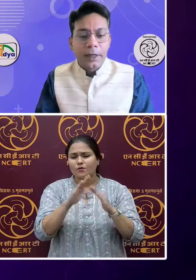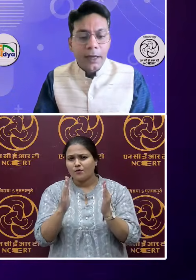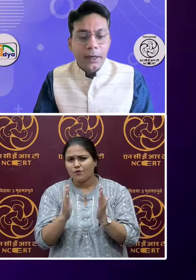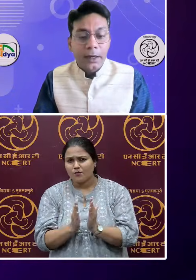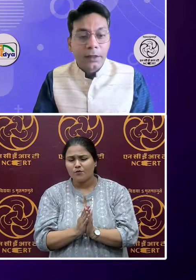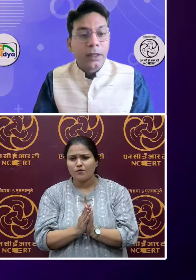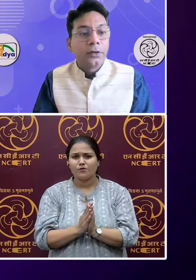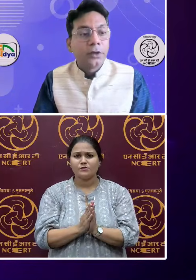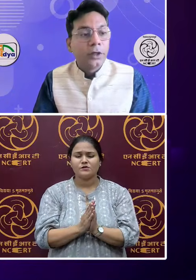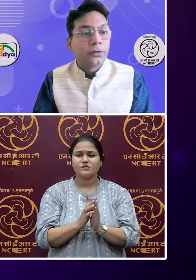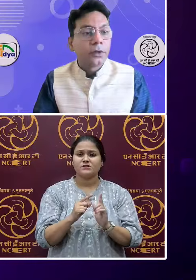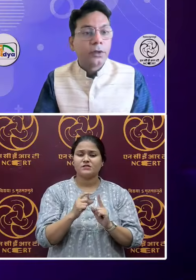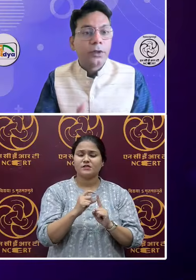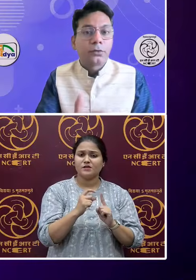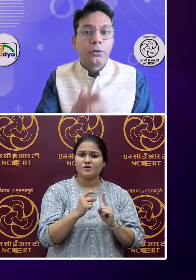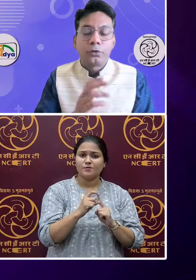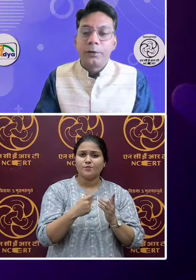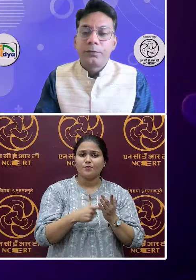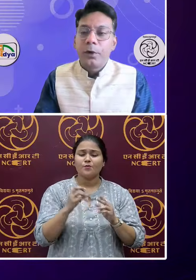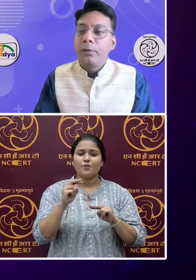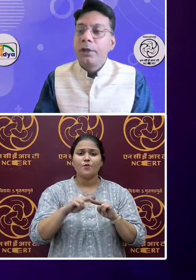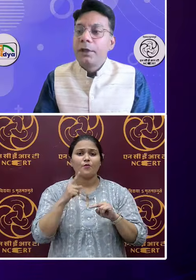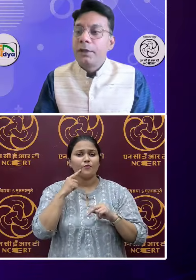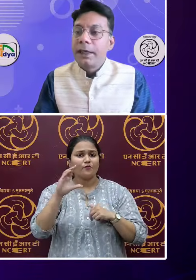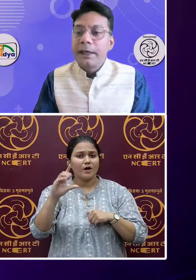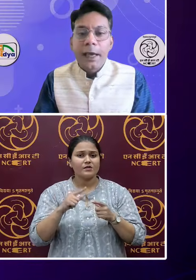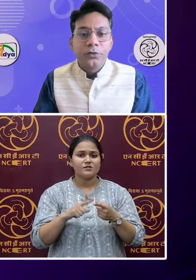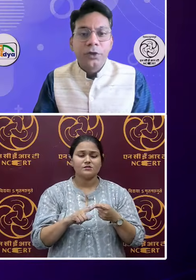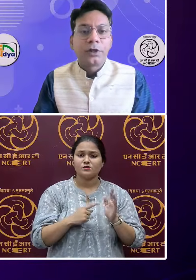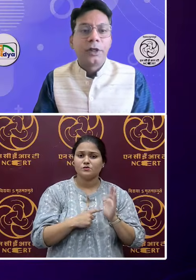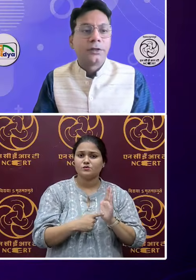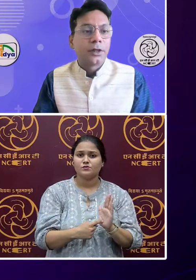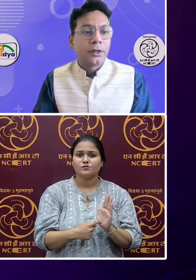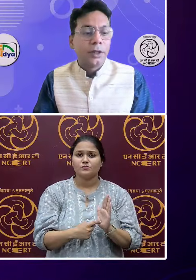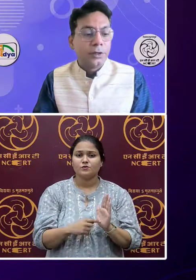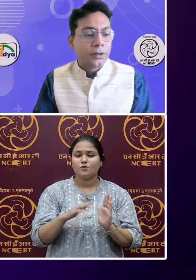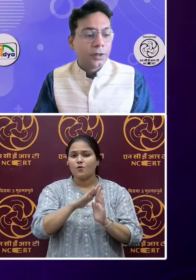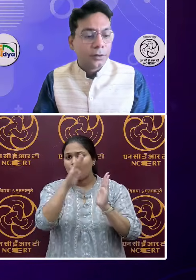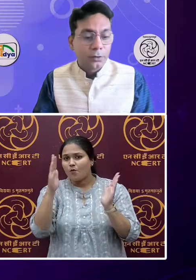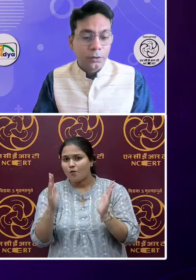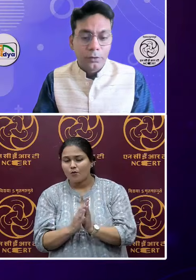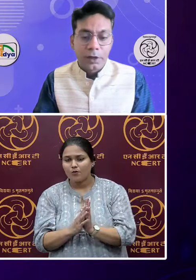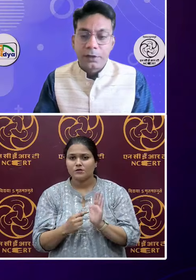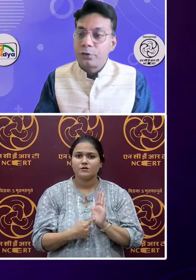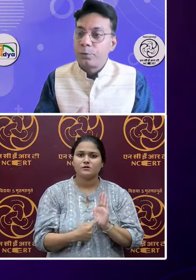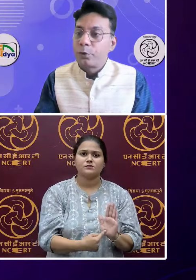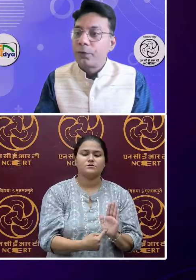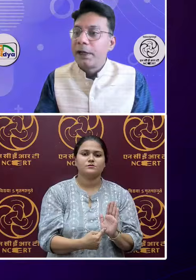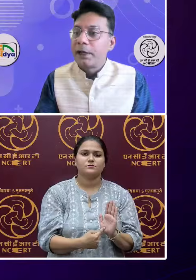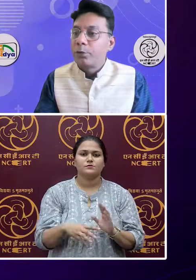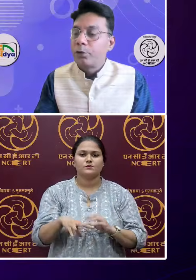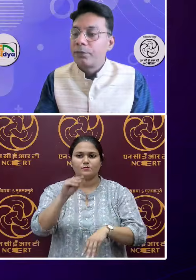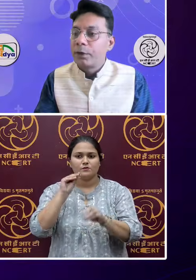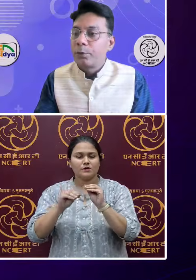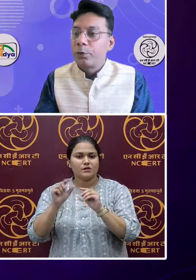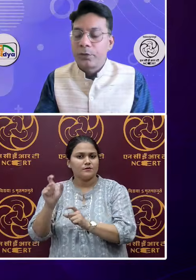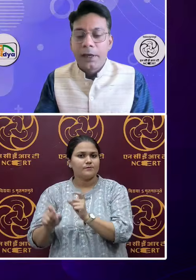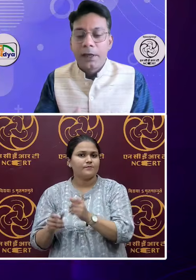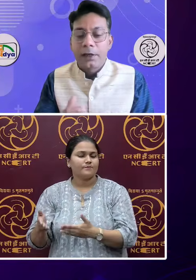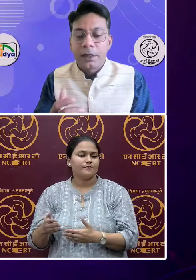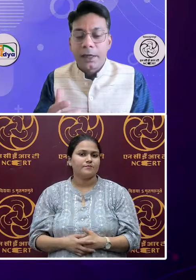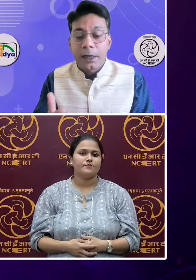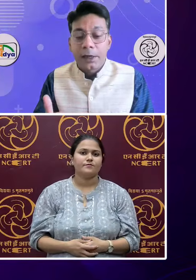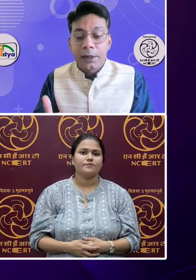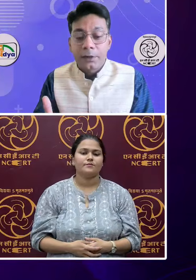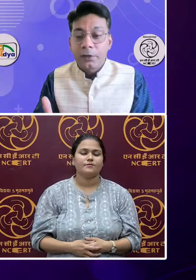are there, and these course platform, they capture these learners profile, demographic